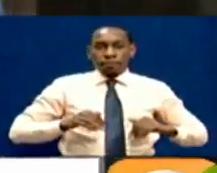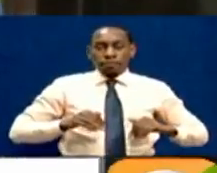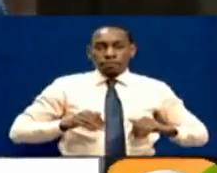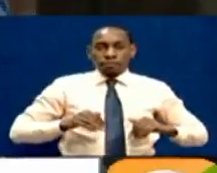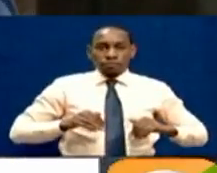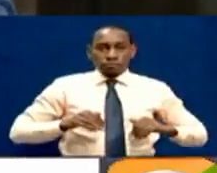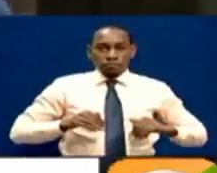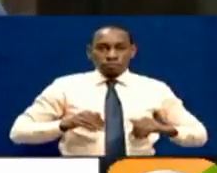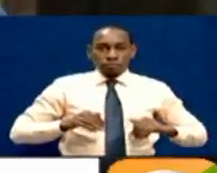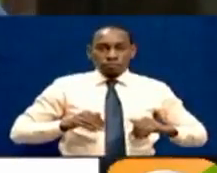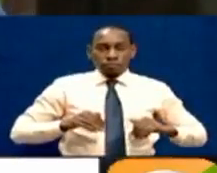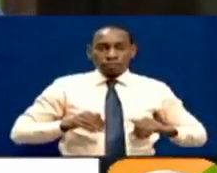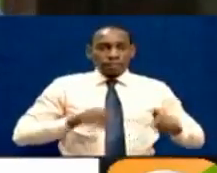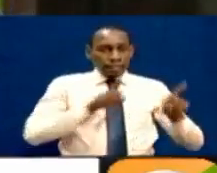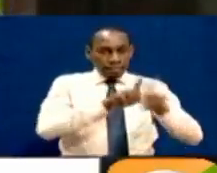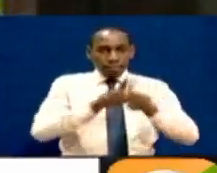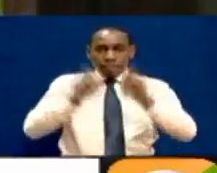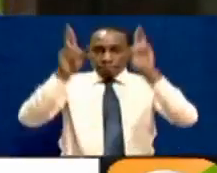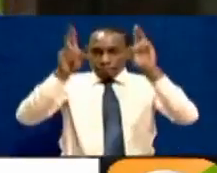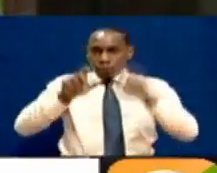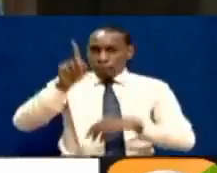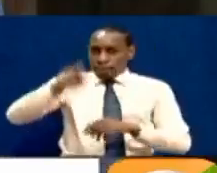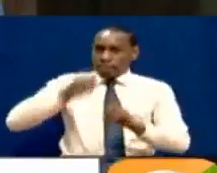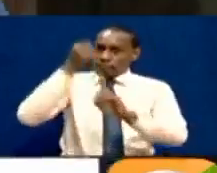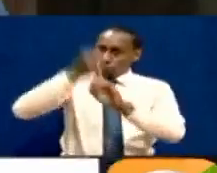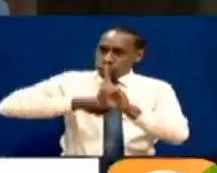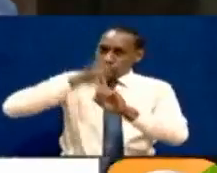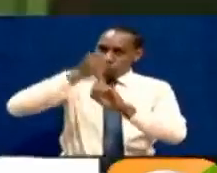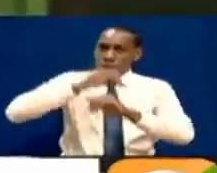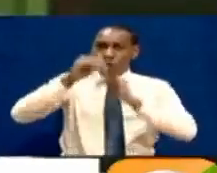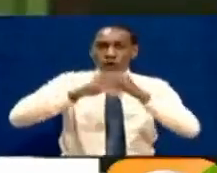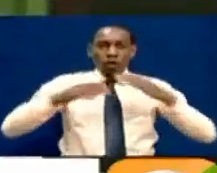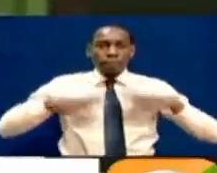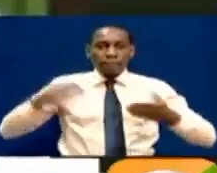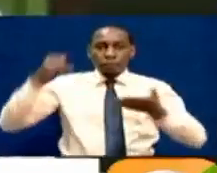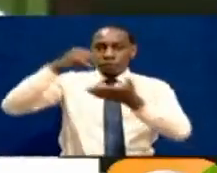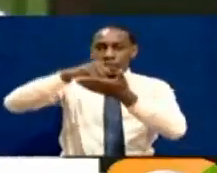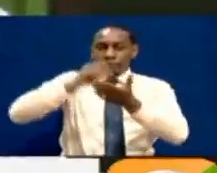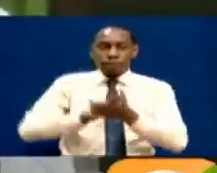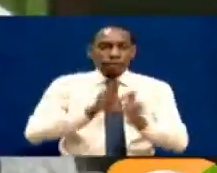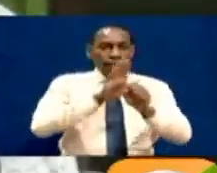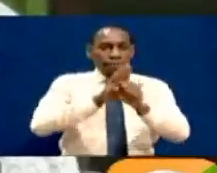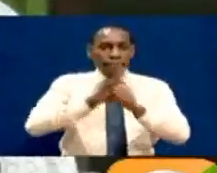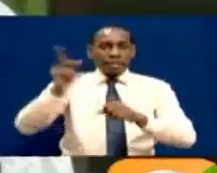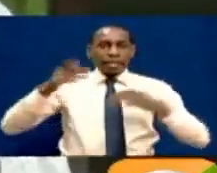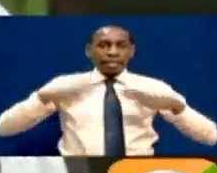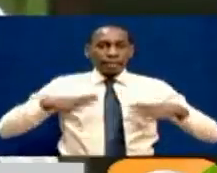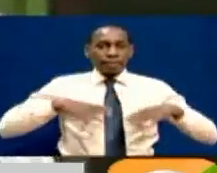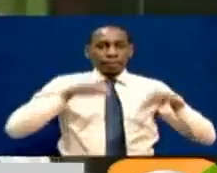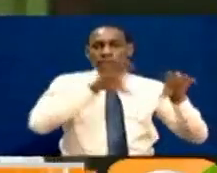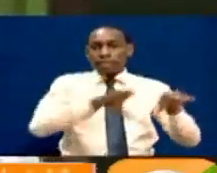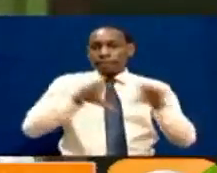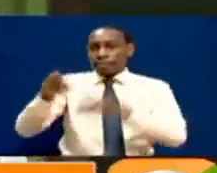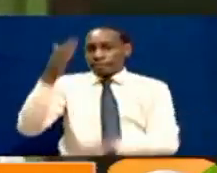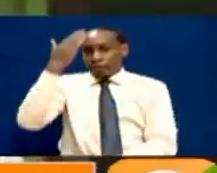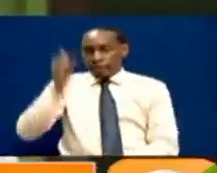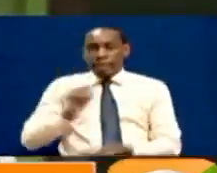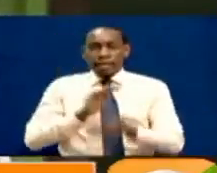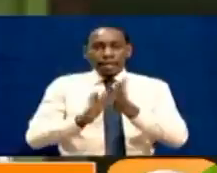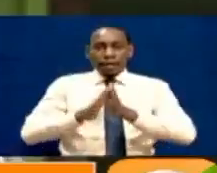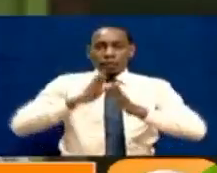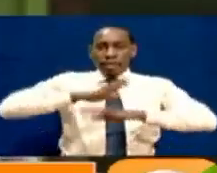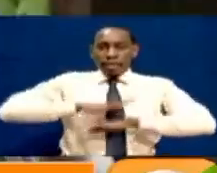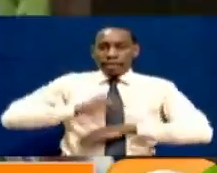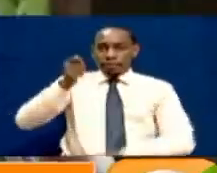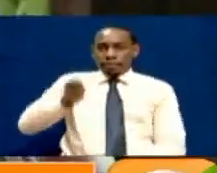This is something that must be fought by everybody. A lot of Kenyans are suffering because of the shortage of the judges